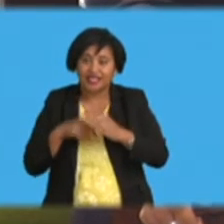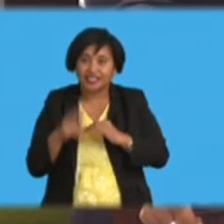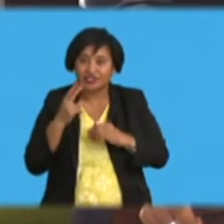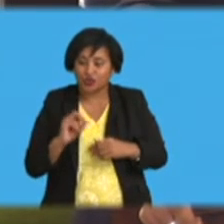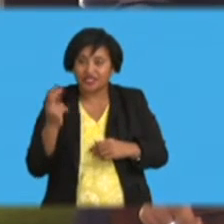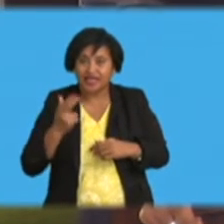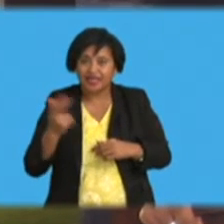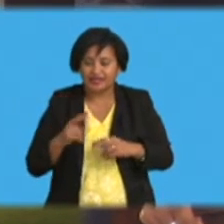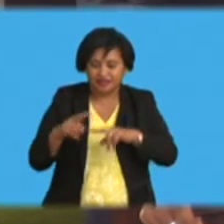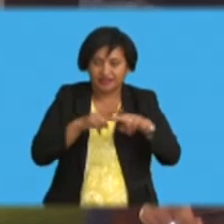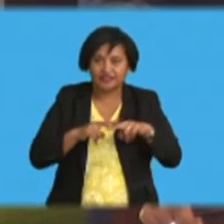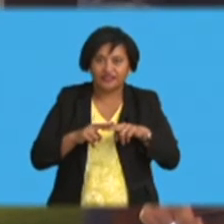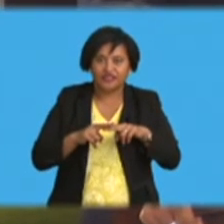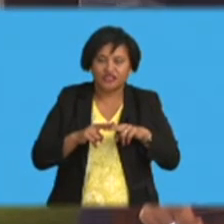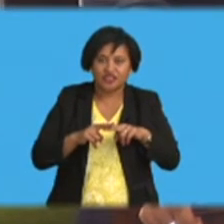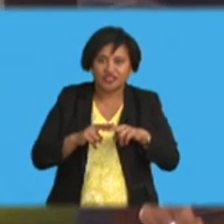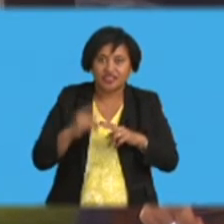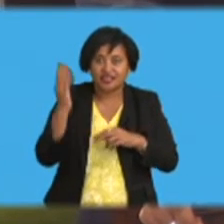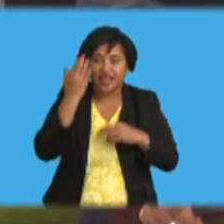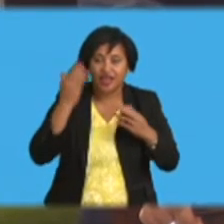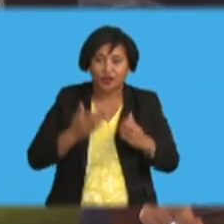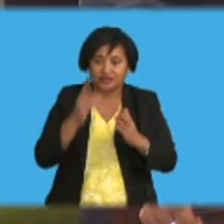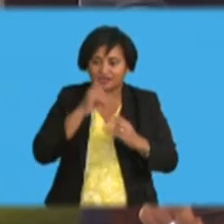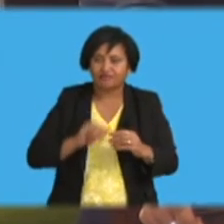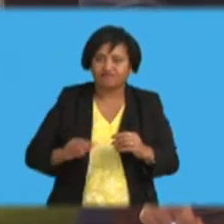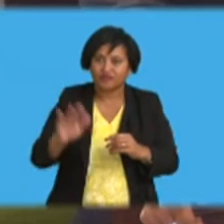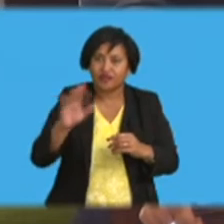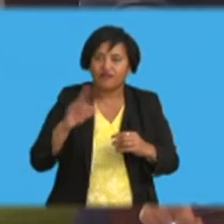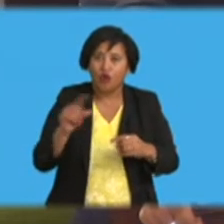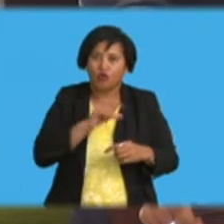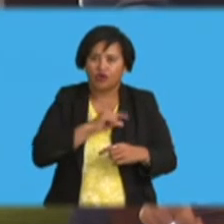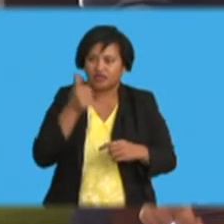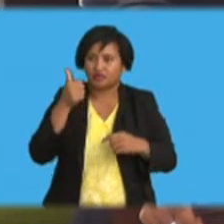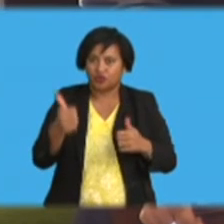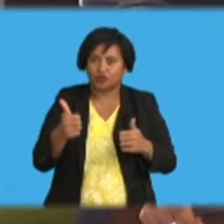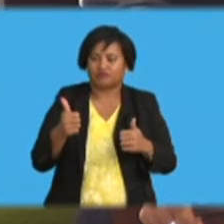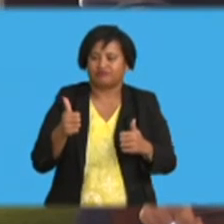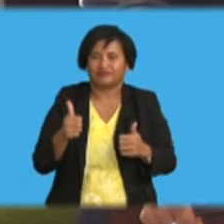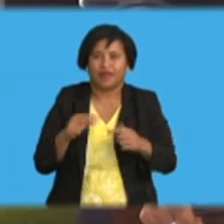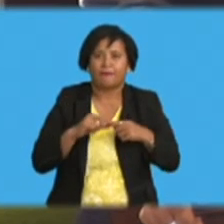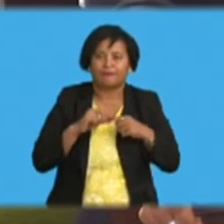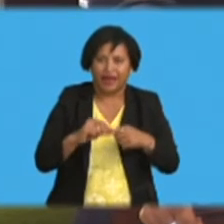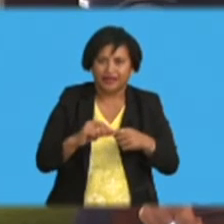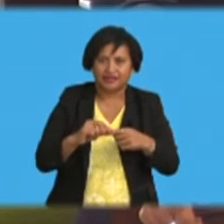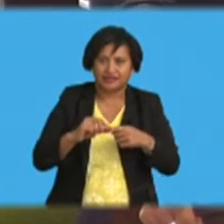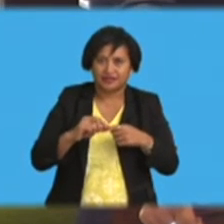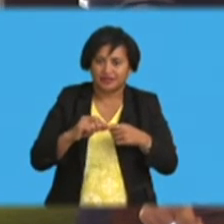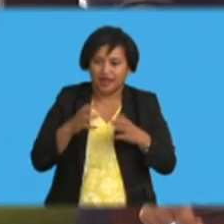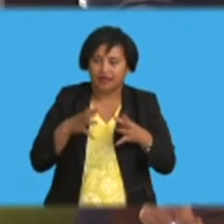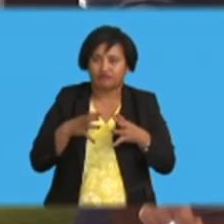Fiji Airways to accelerate the development of command quality Fijian pilots and increase Fijian pilot